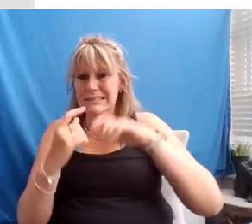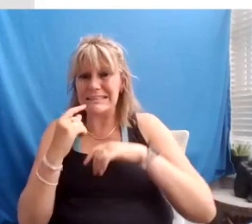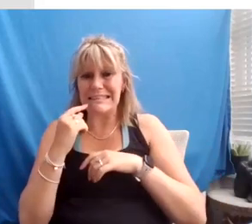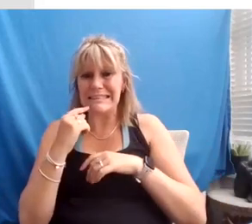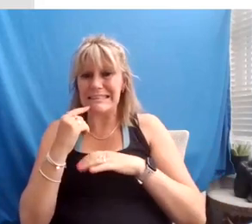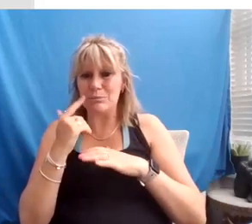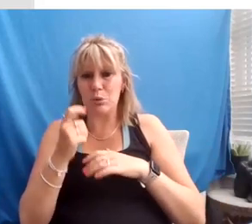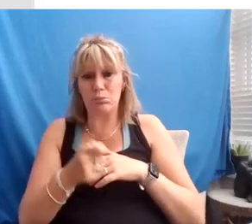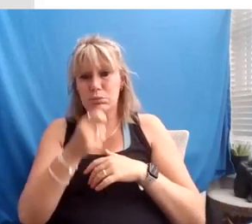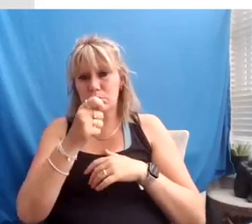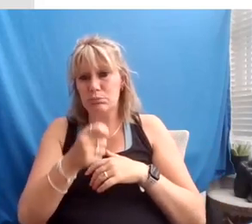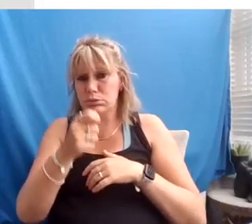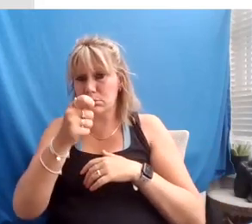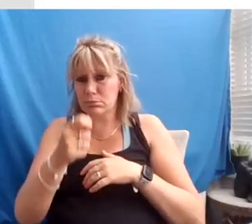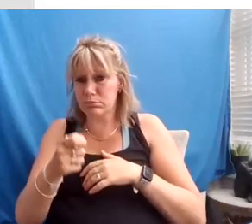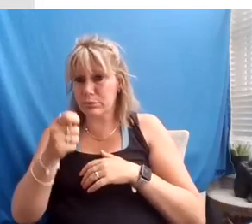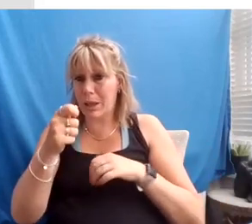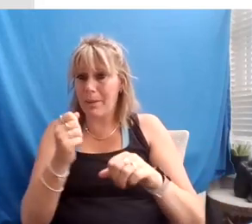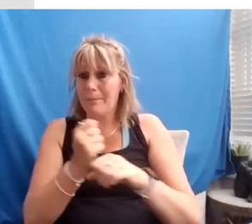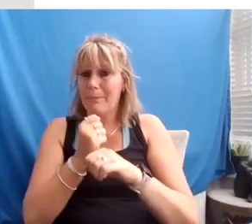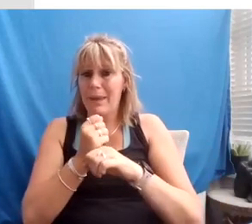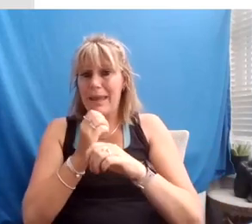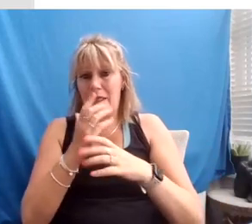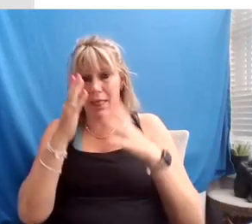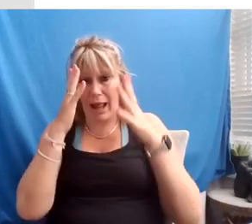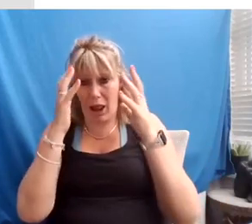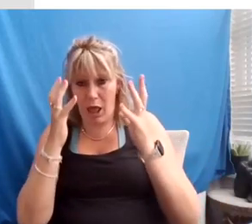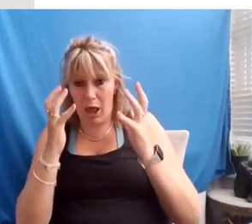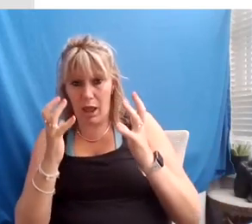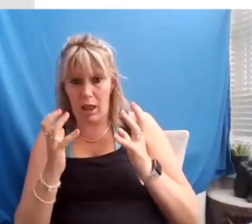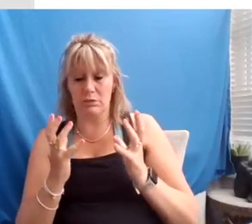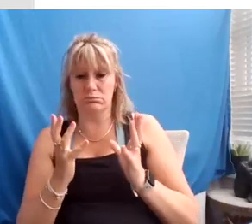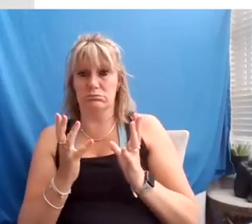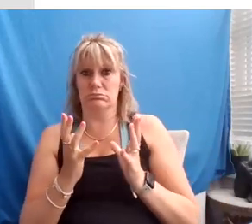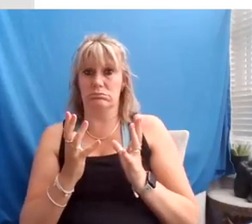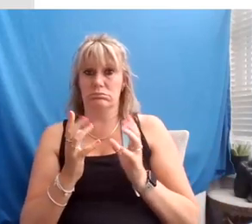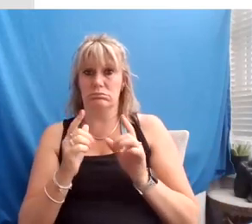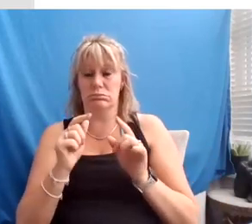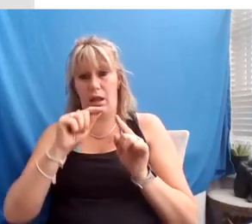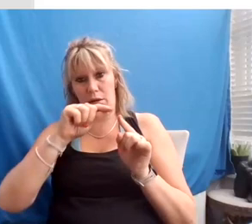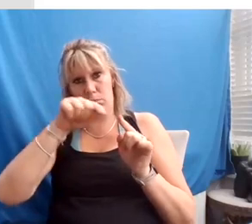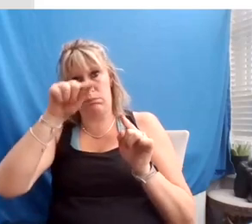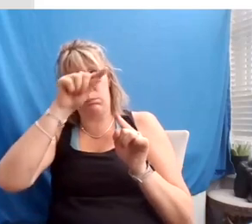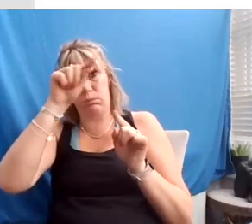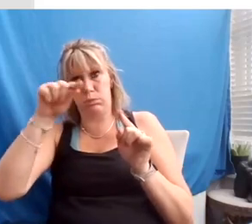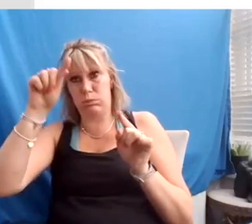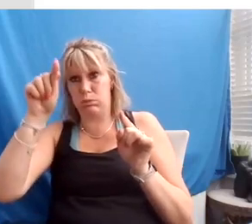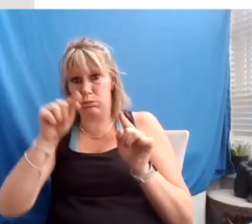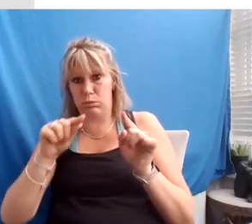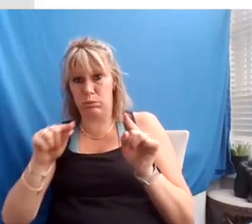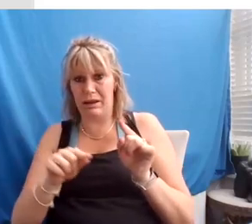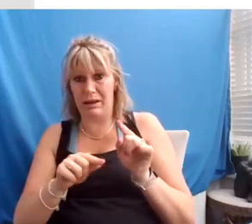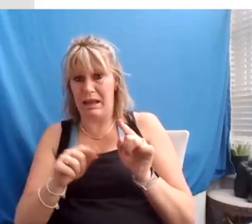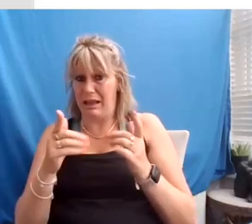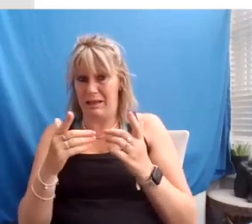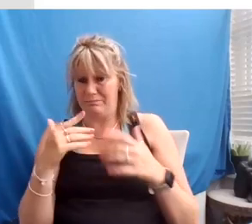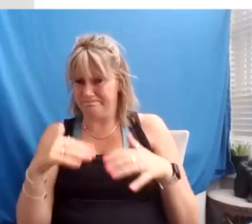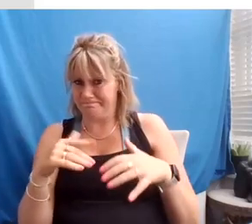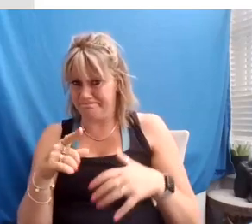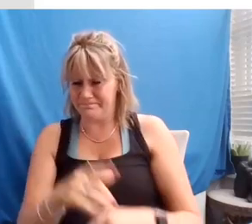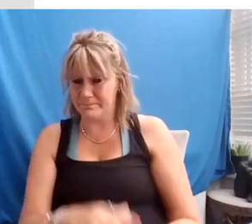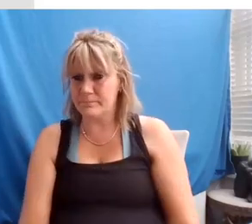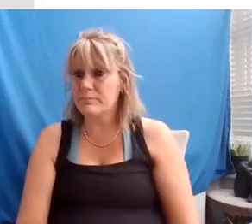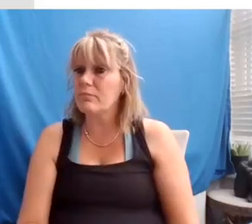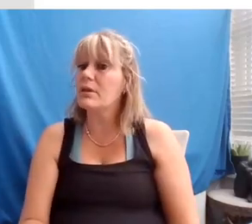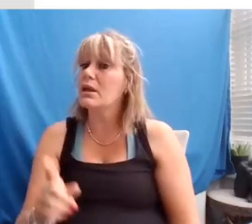lines making that lion. And it has a presence, doesn't it? It does. It